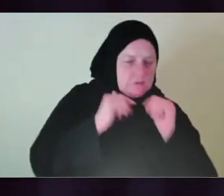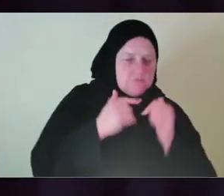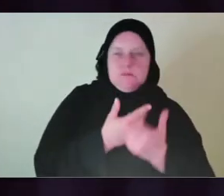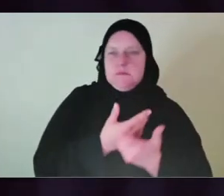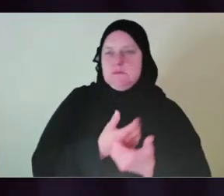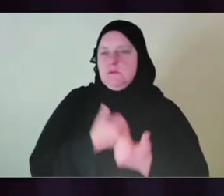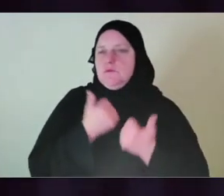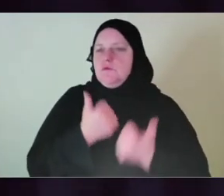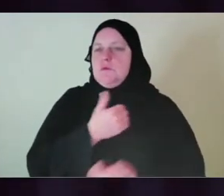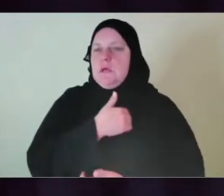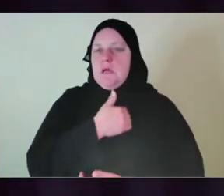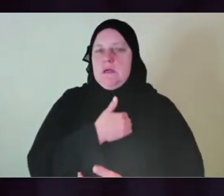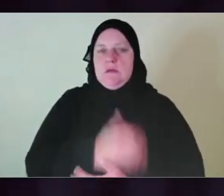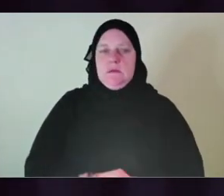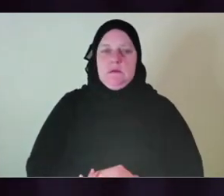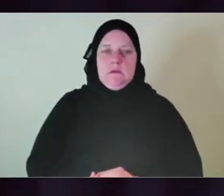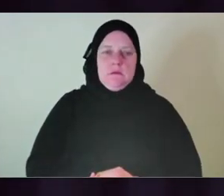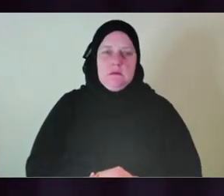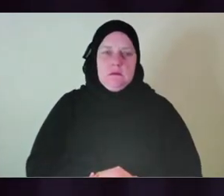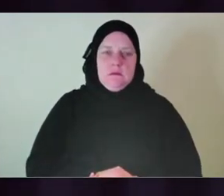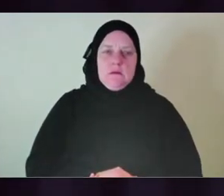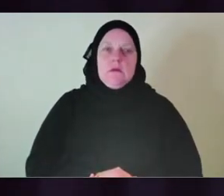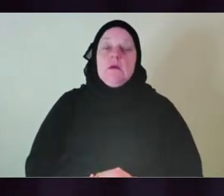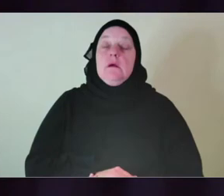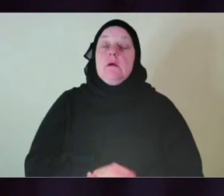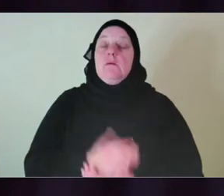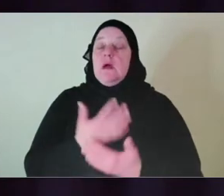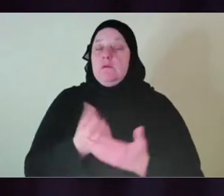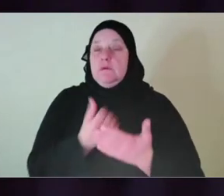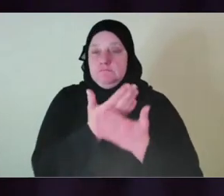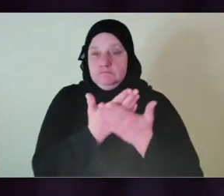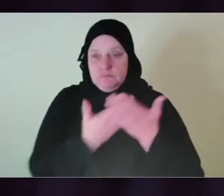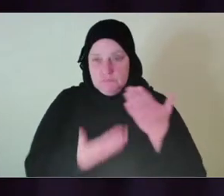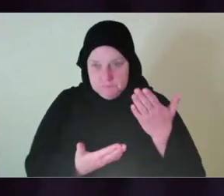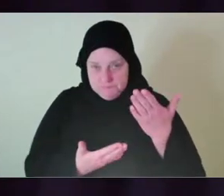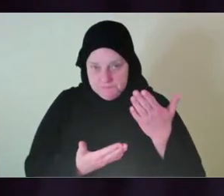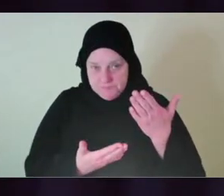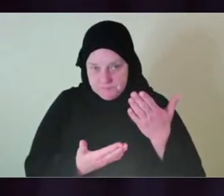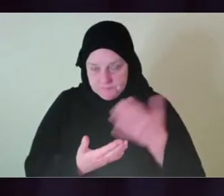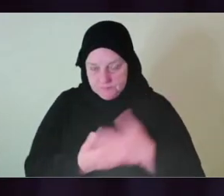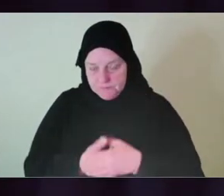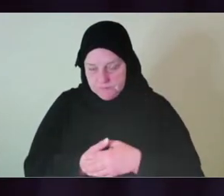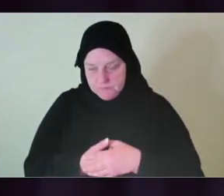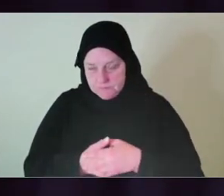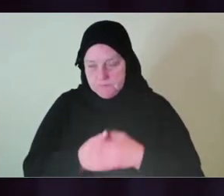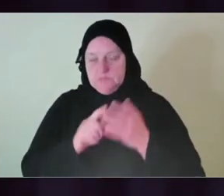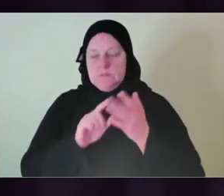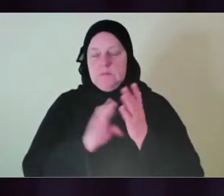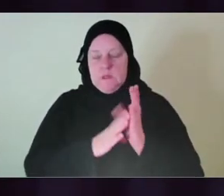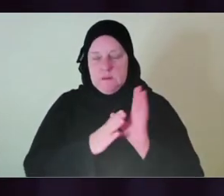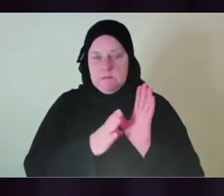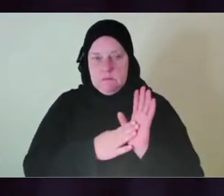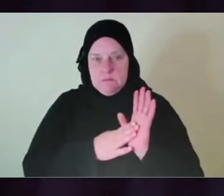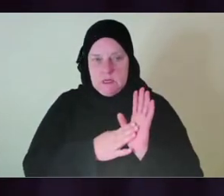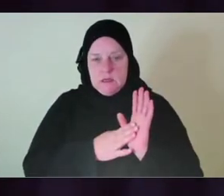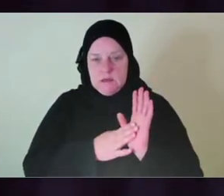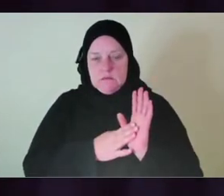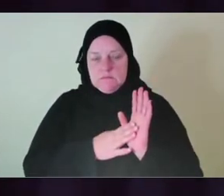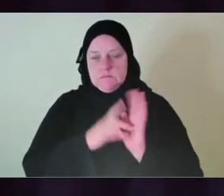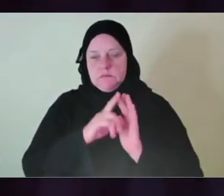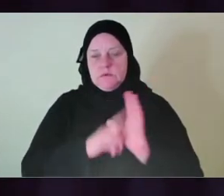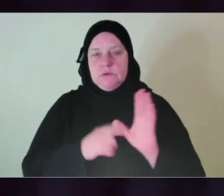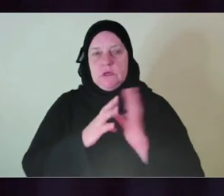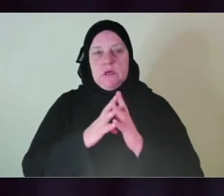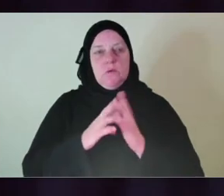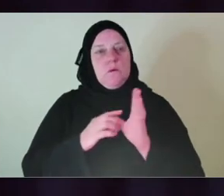It's narrated by Sheikh Kamaluddin. He says, as for the virtues of Abu Ja'far al-Jawad, they did not